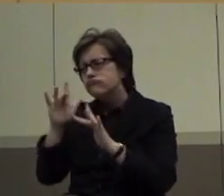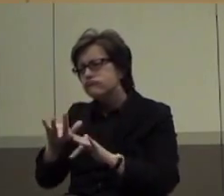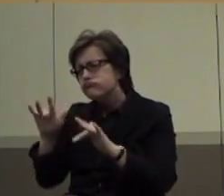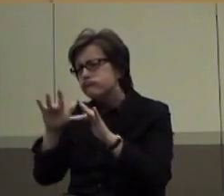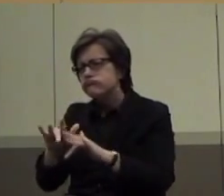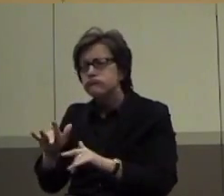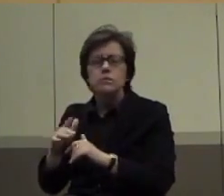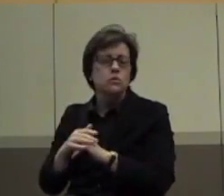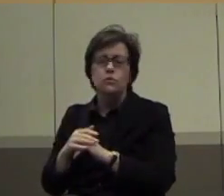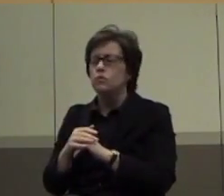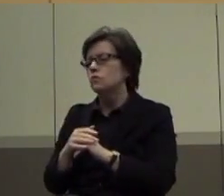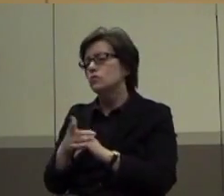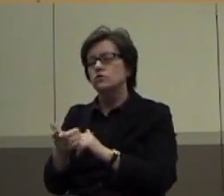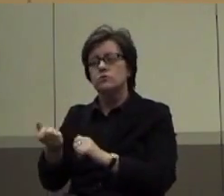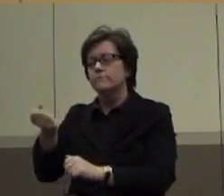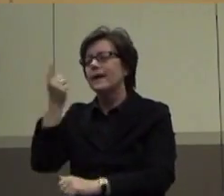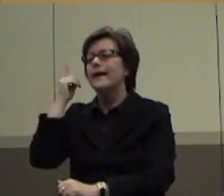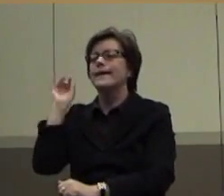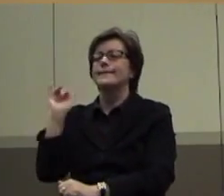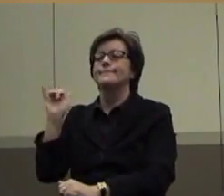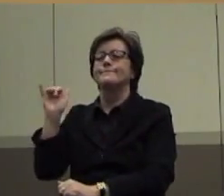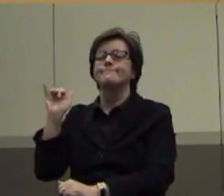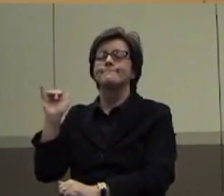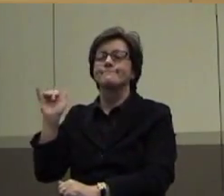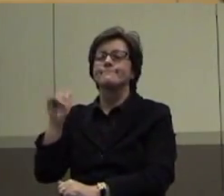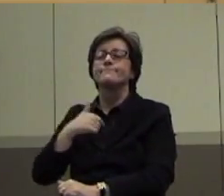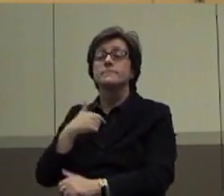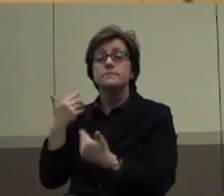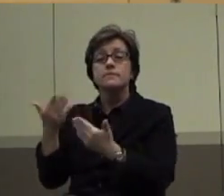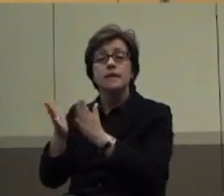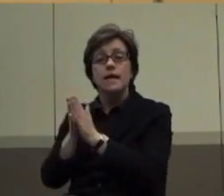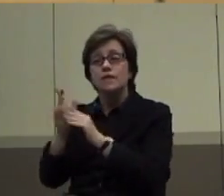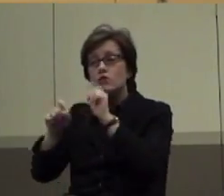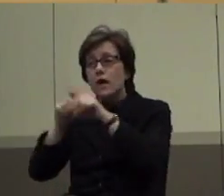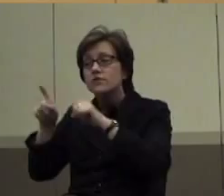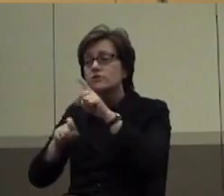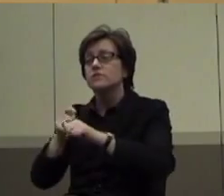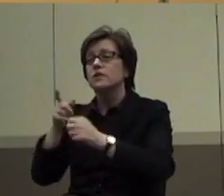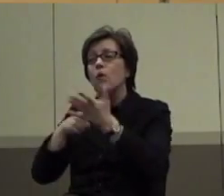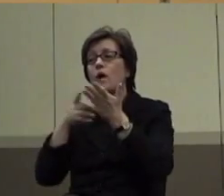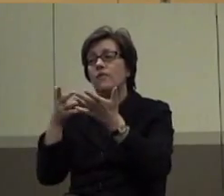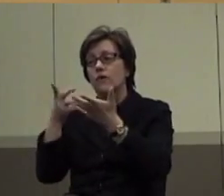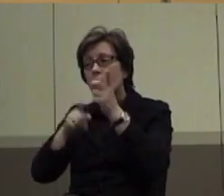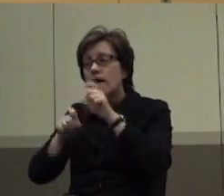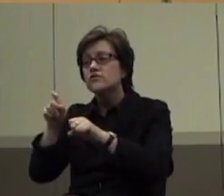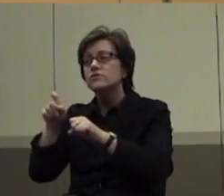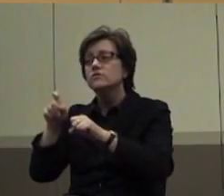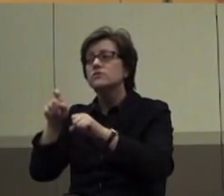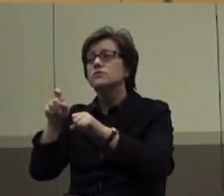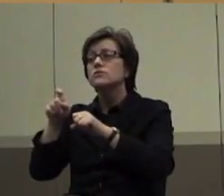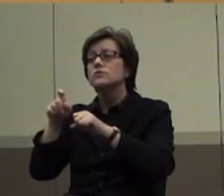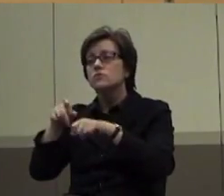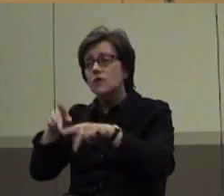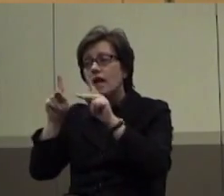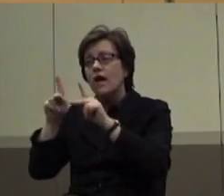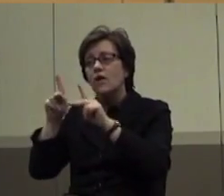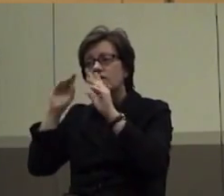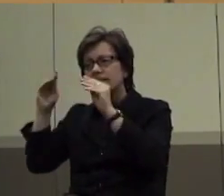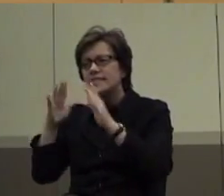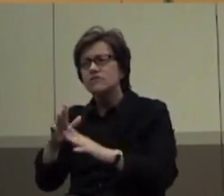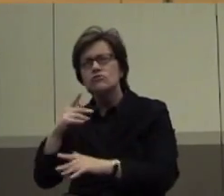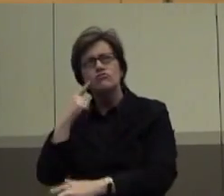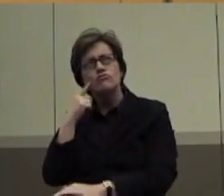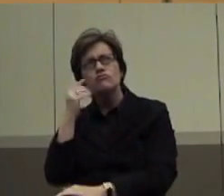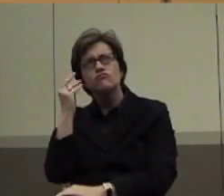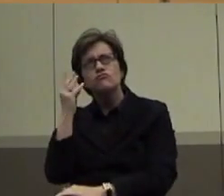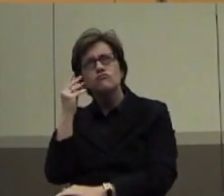can kind of see what's happening. I'm going to ask questions. And I want those questions to be able to allow the teacher to dig a little bit